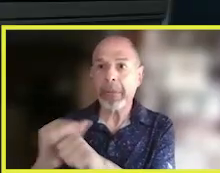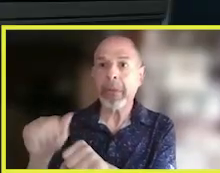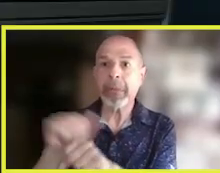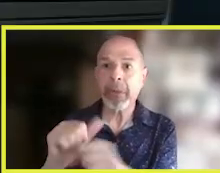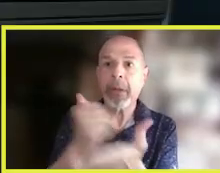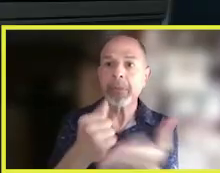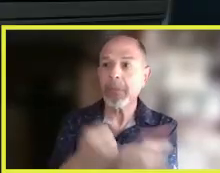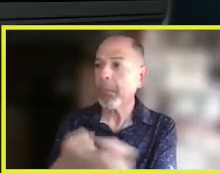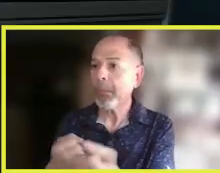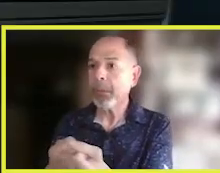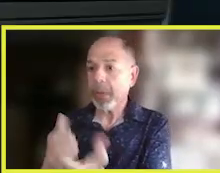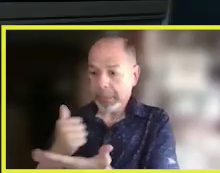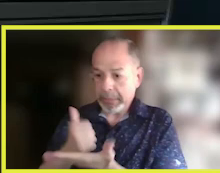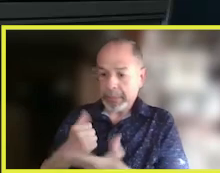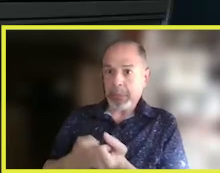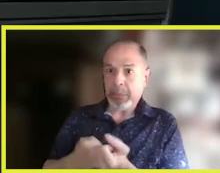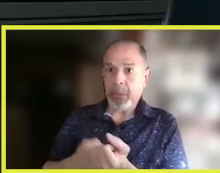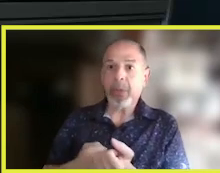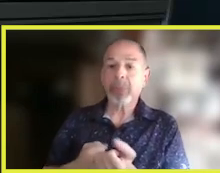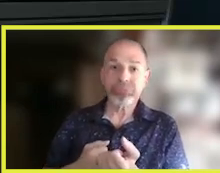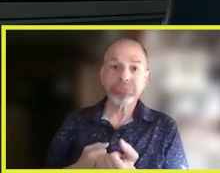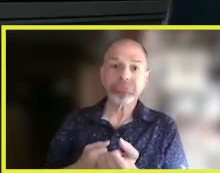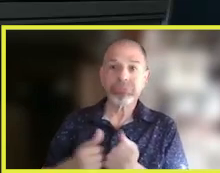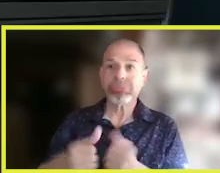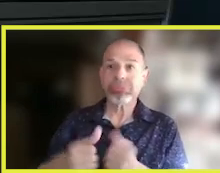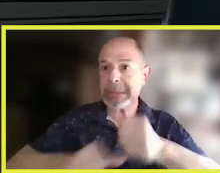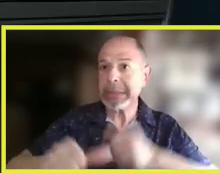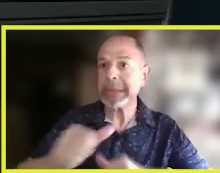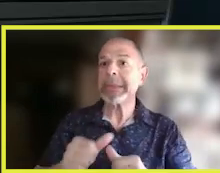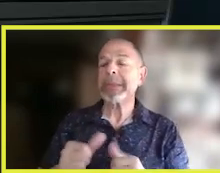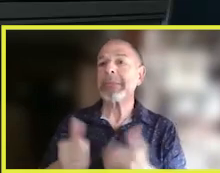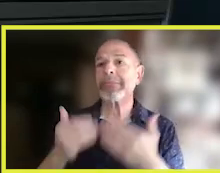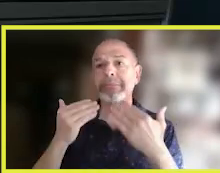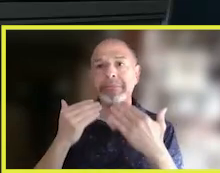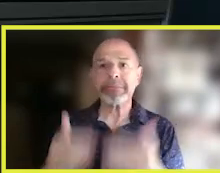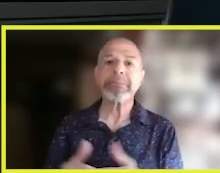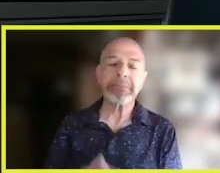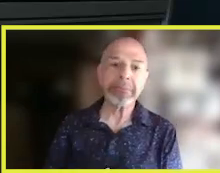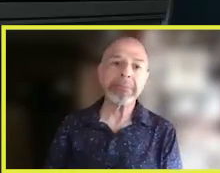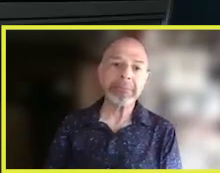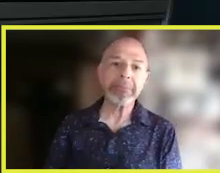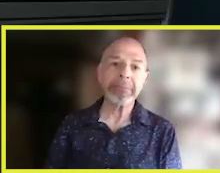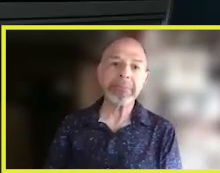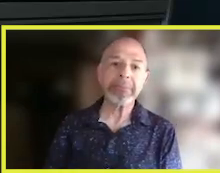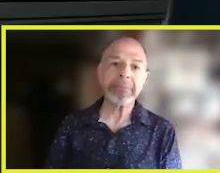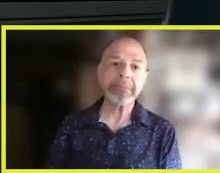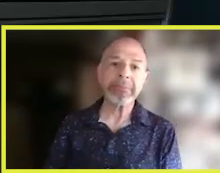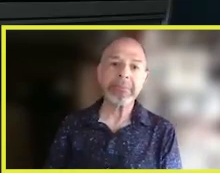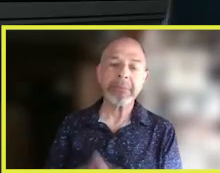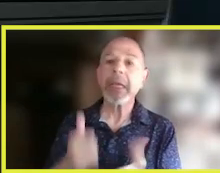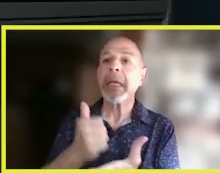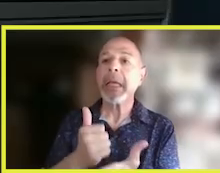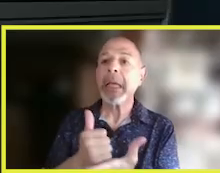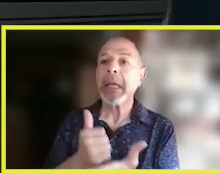time and doing right by people and, having the things that I say and do be meaningful and make a difference.